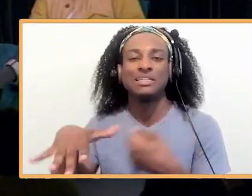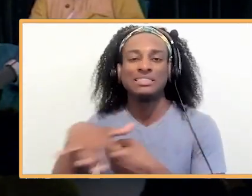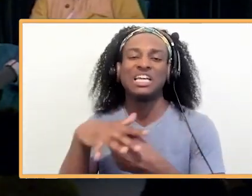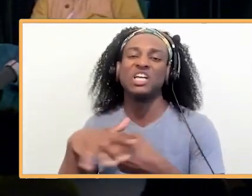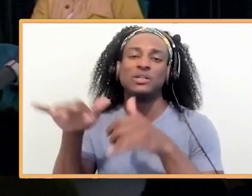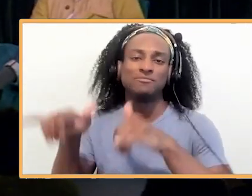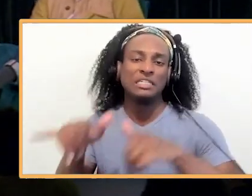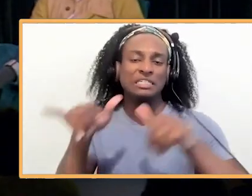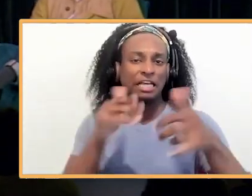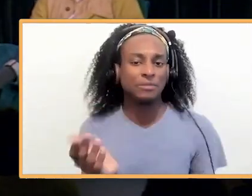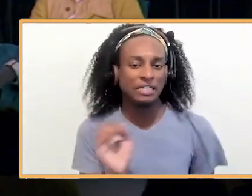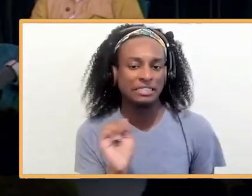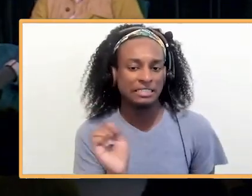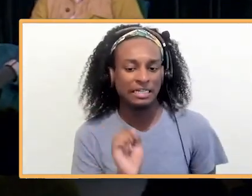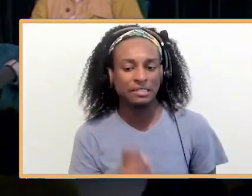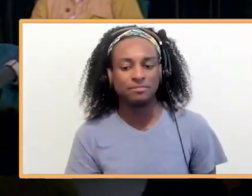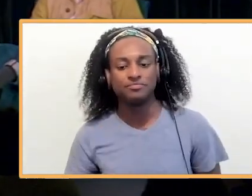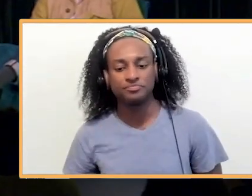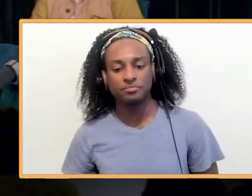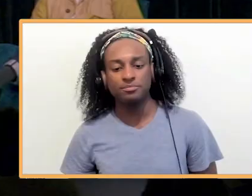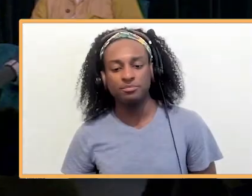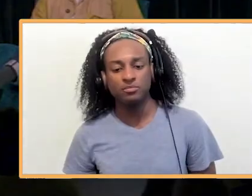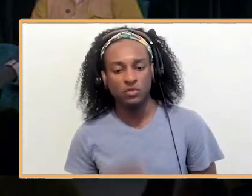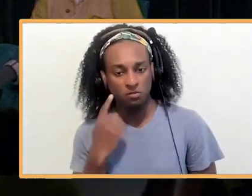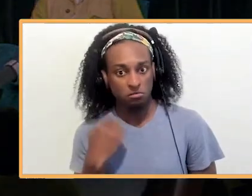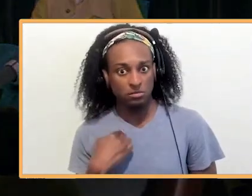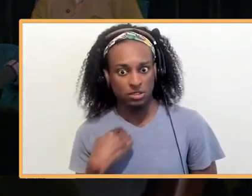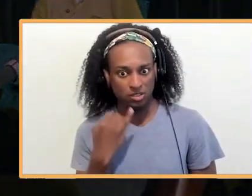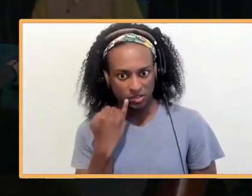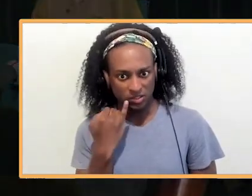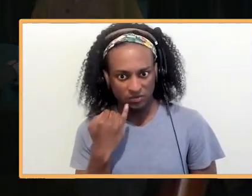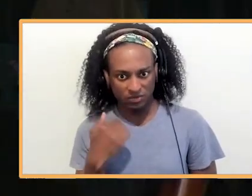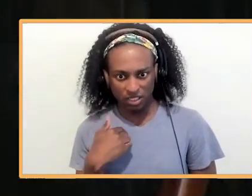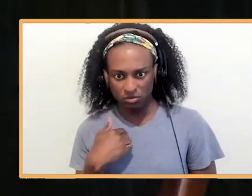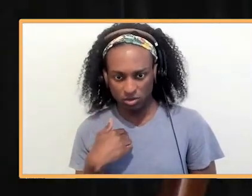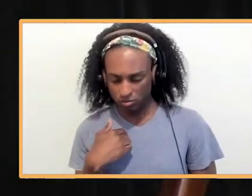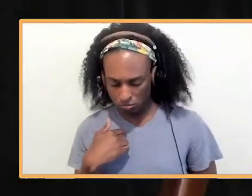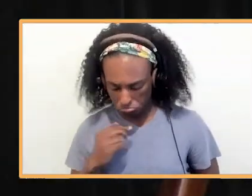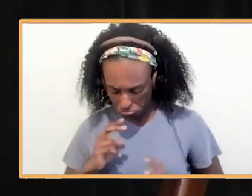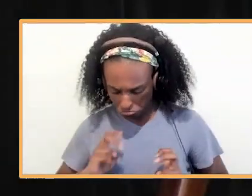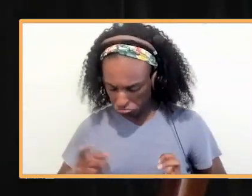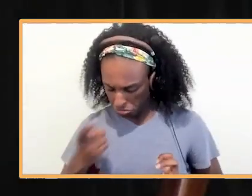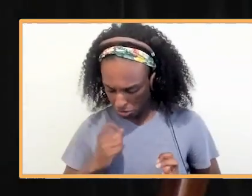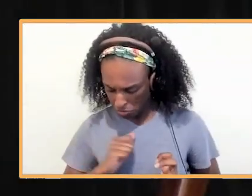did I do it regularly, and then adding to that,